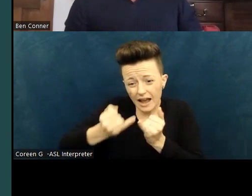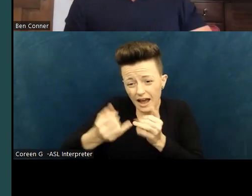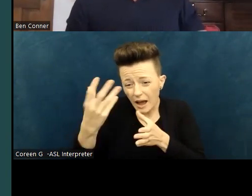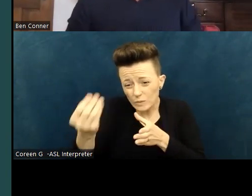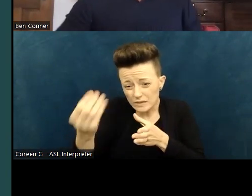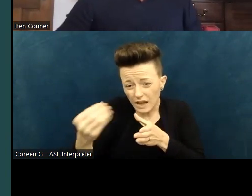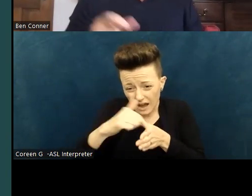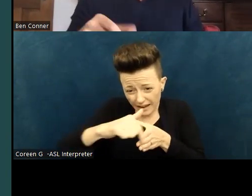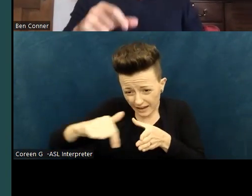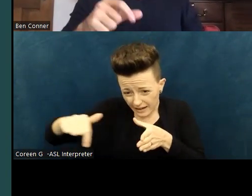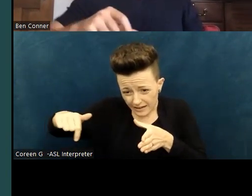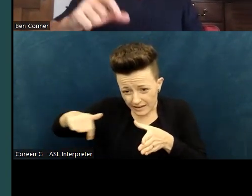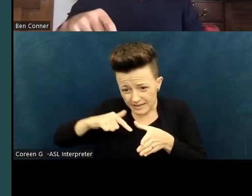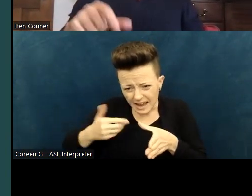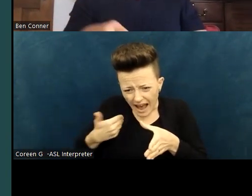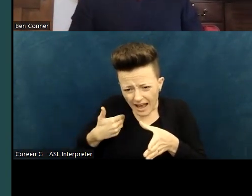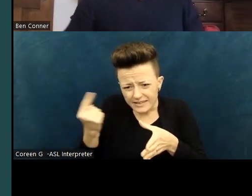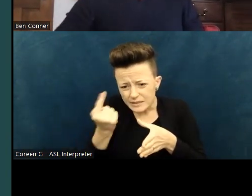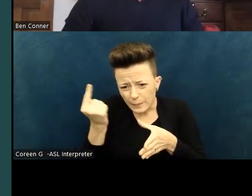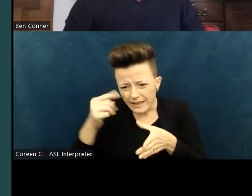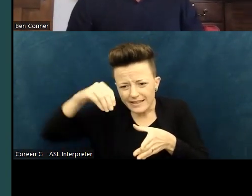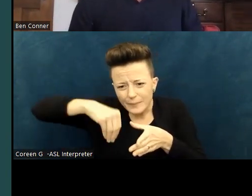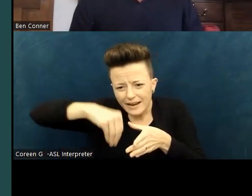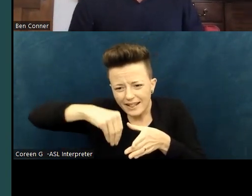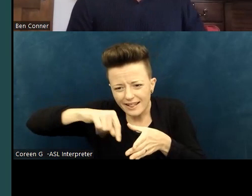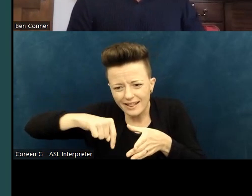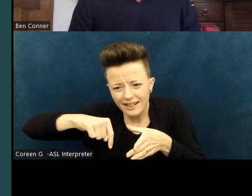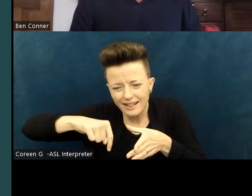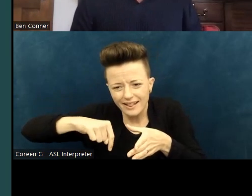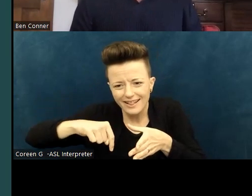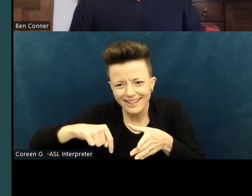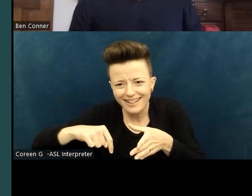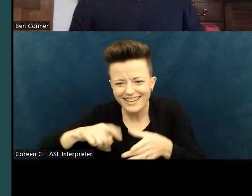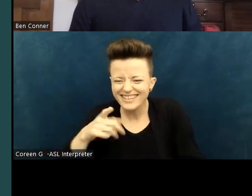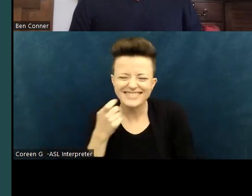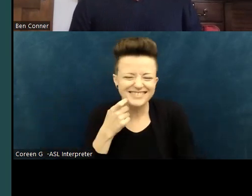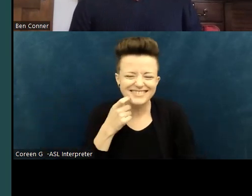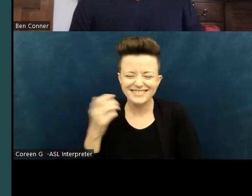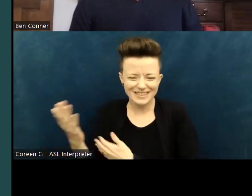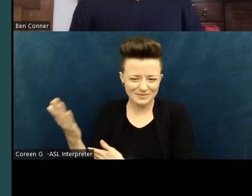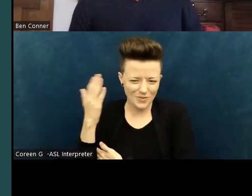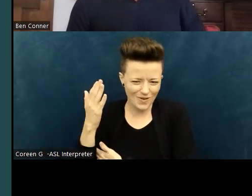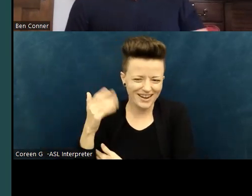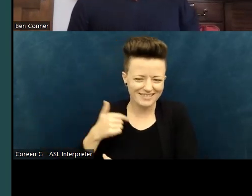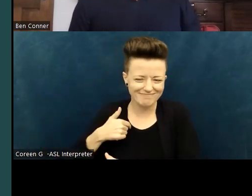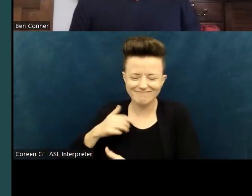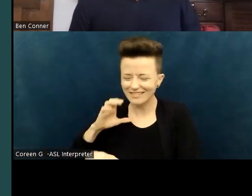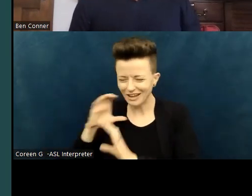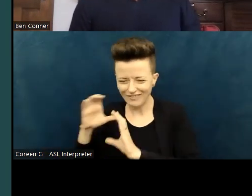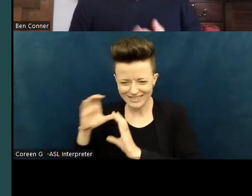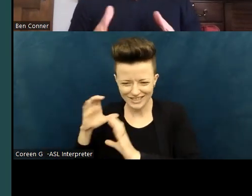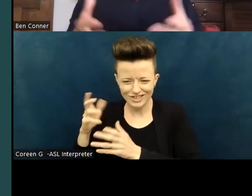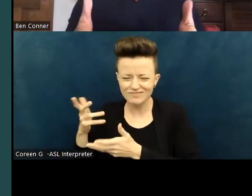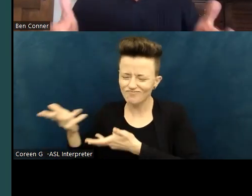talking about this at a faculty meeting this morning at Western Theological Seminary. And the encouragement was